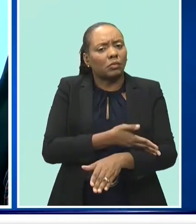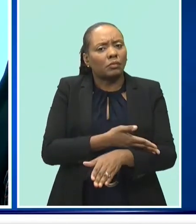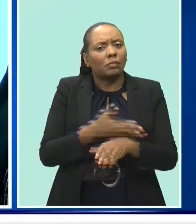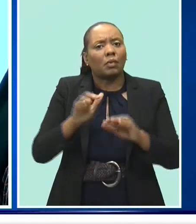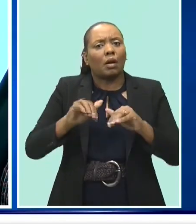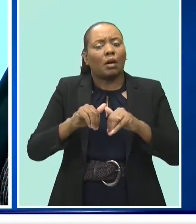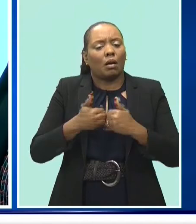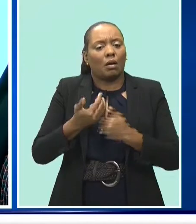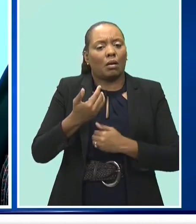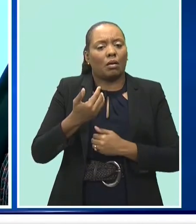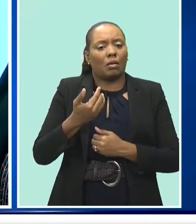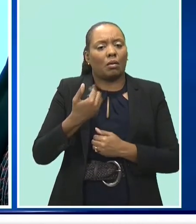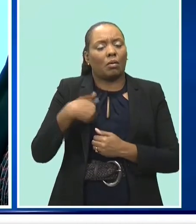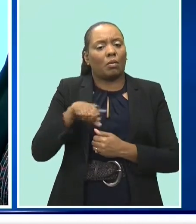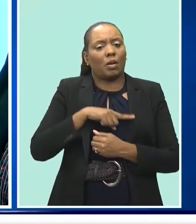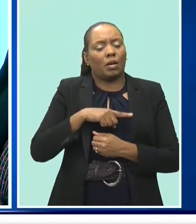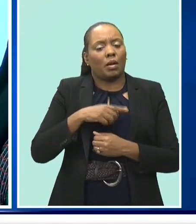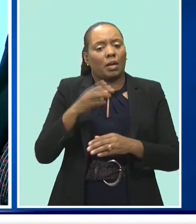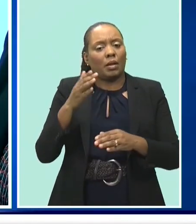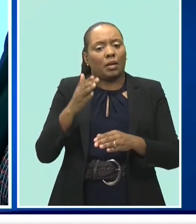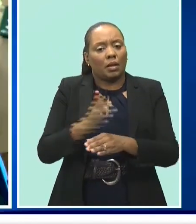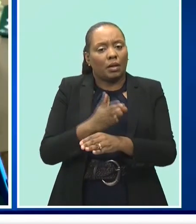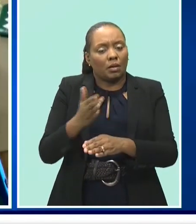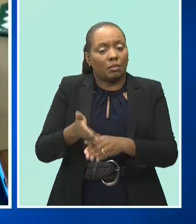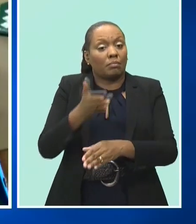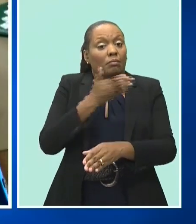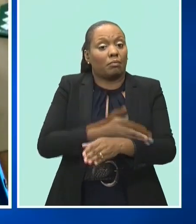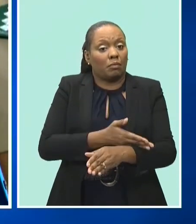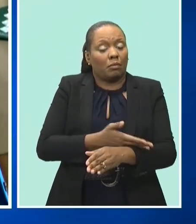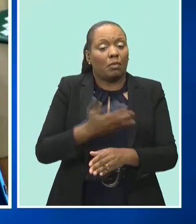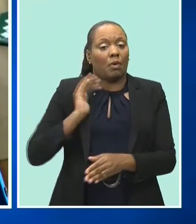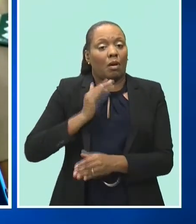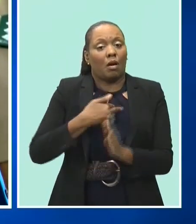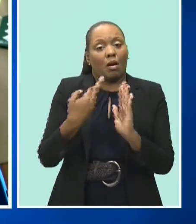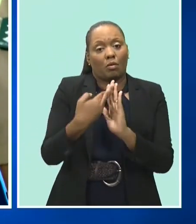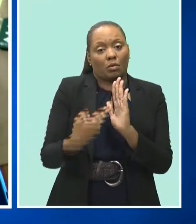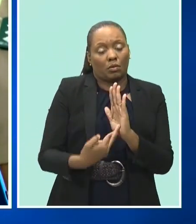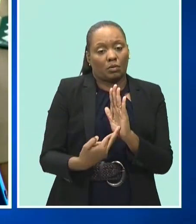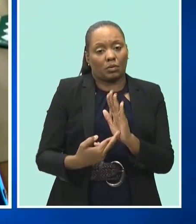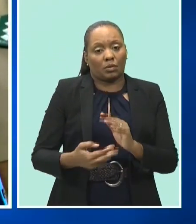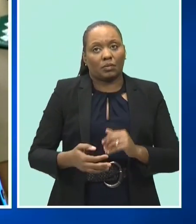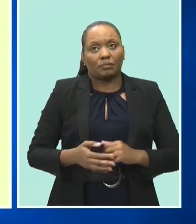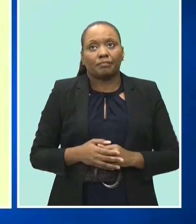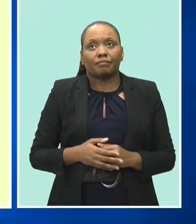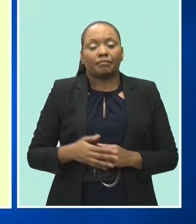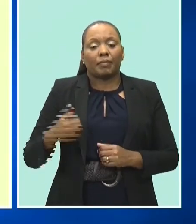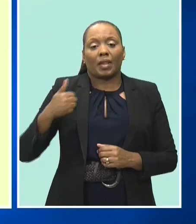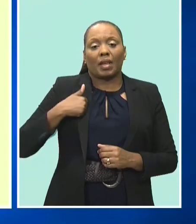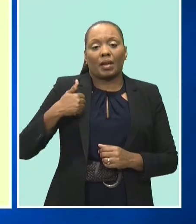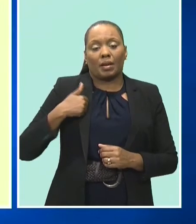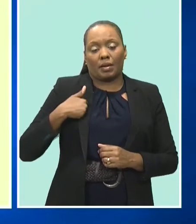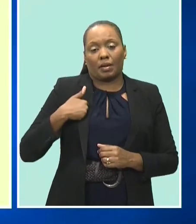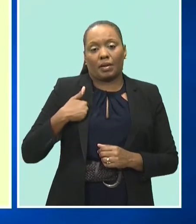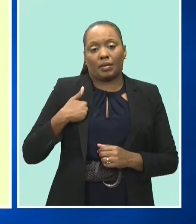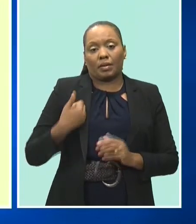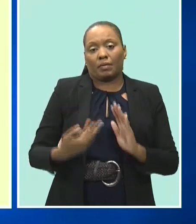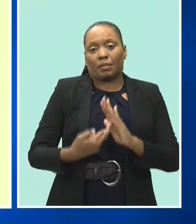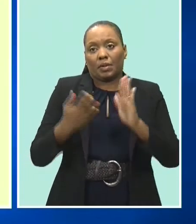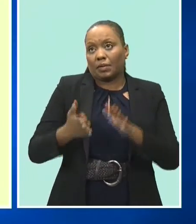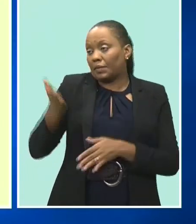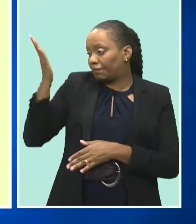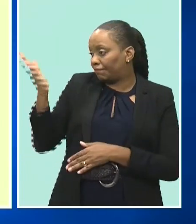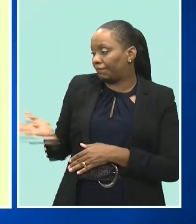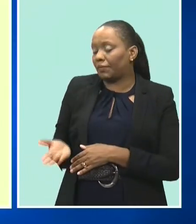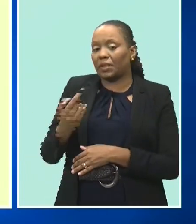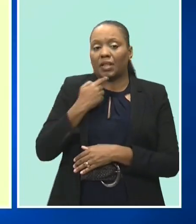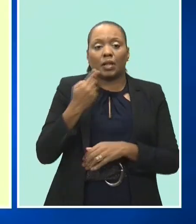can update our regulations so that we are not left behind. According to Canada's High Commissioner to Barbados and the OECS, Marie Legault, the